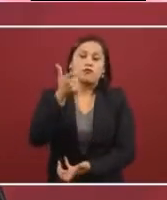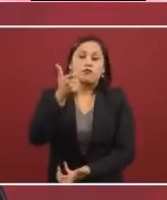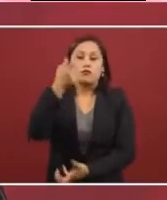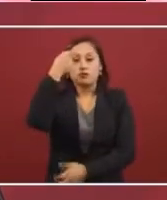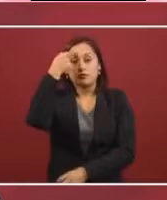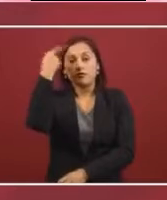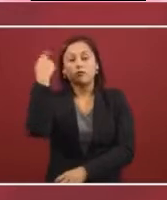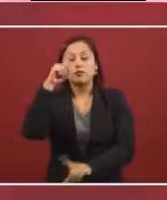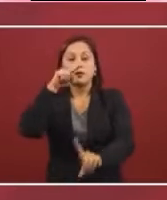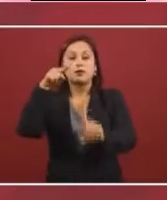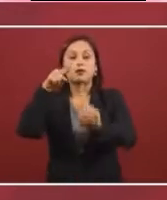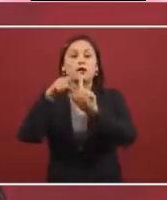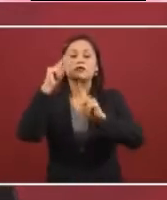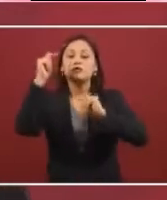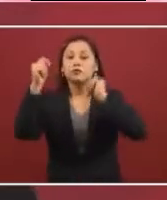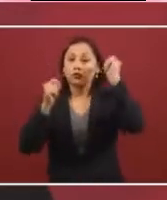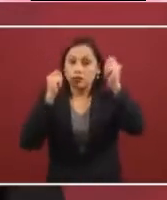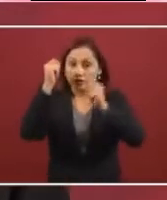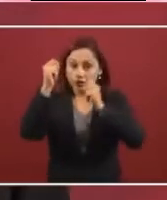The fund for trans